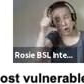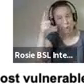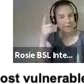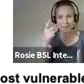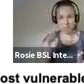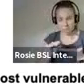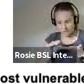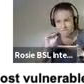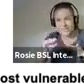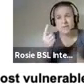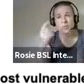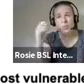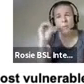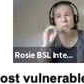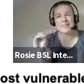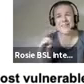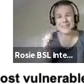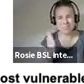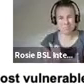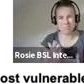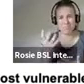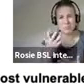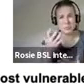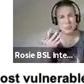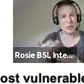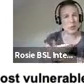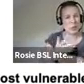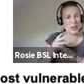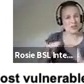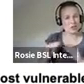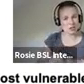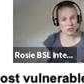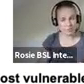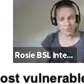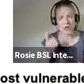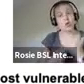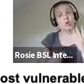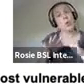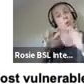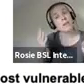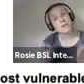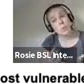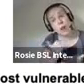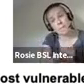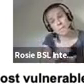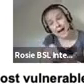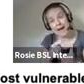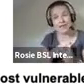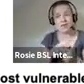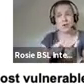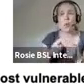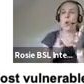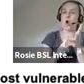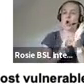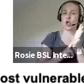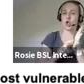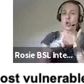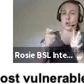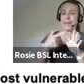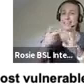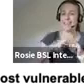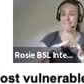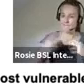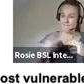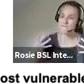their policies were saying, only the World Bank and UNICEF really had an integrated approach that looked